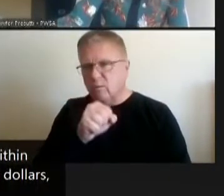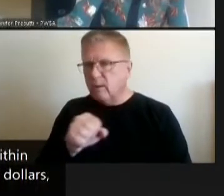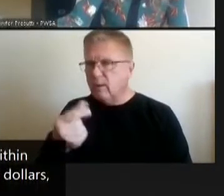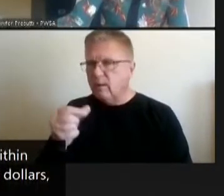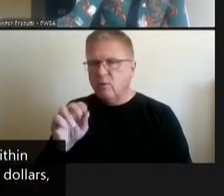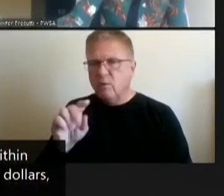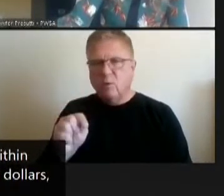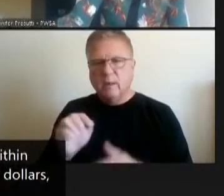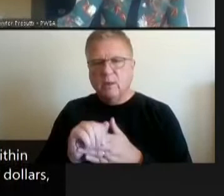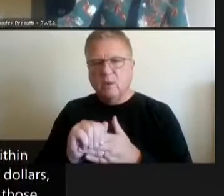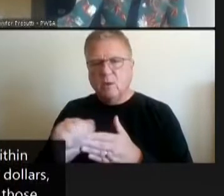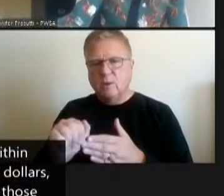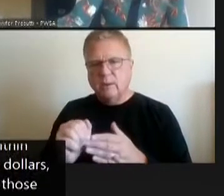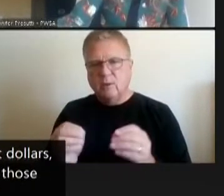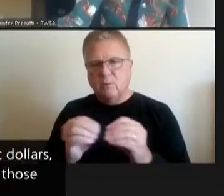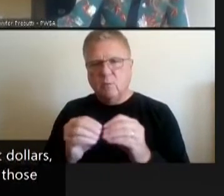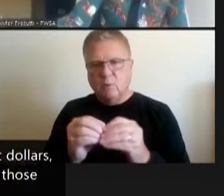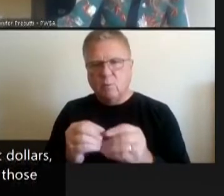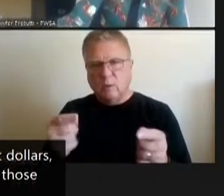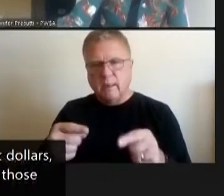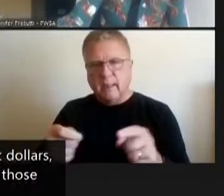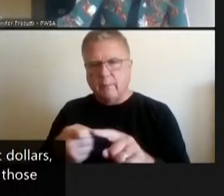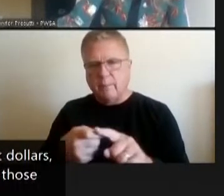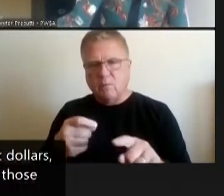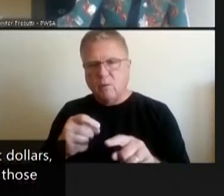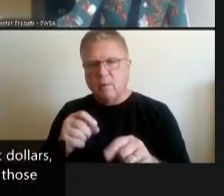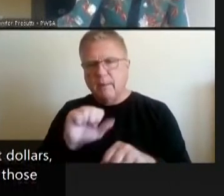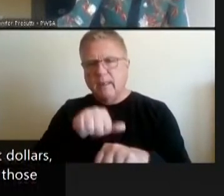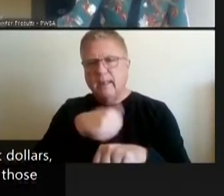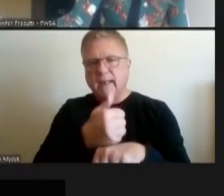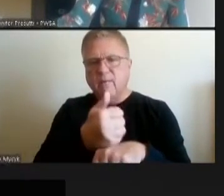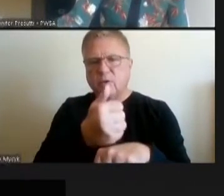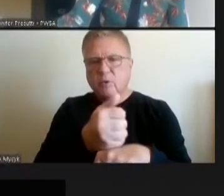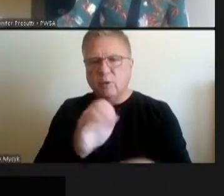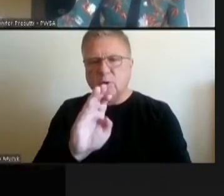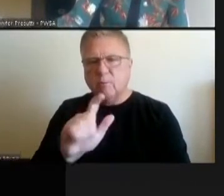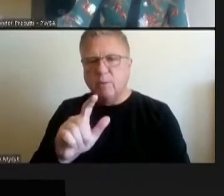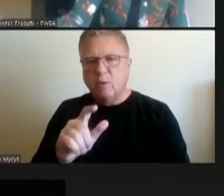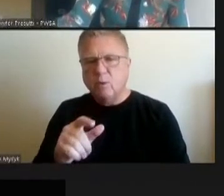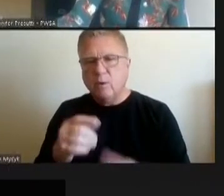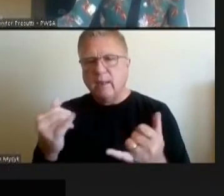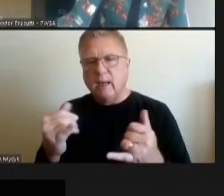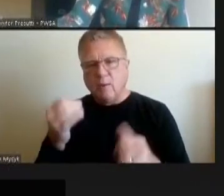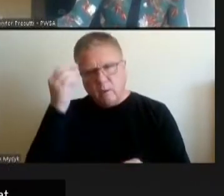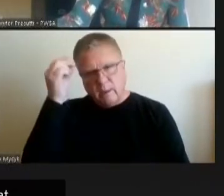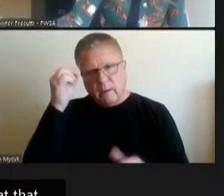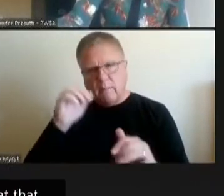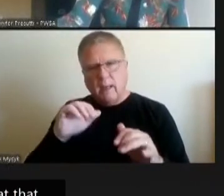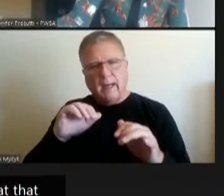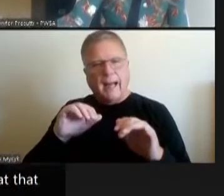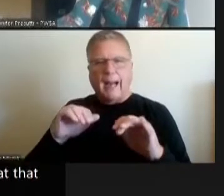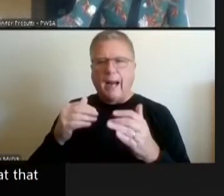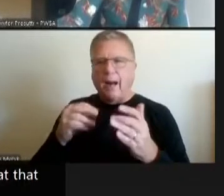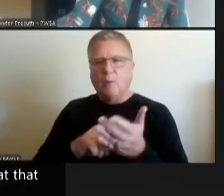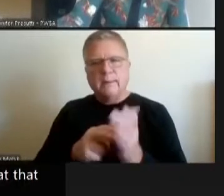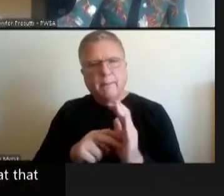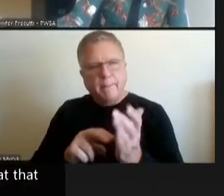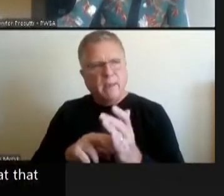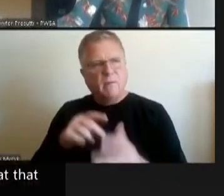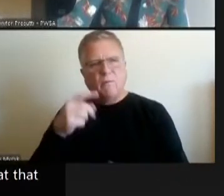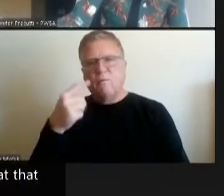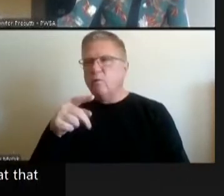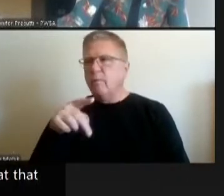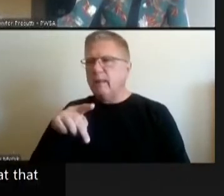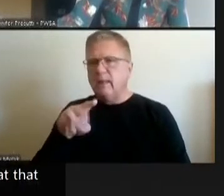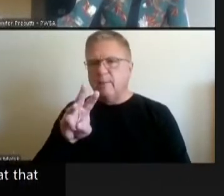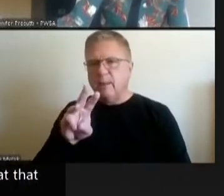lot more to come along those lines from the infrastructure bill. We're currently wrapping our head around what that might mean for PWSA, but